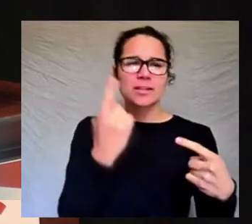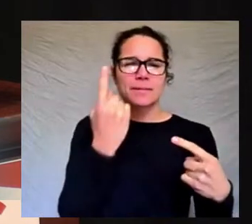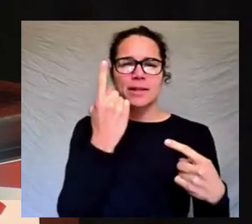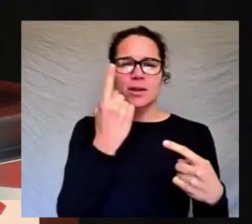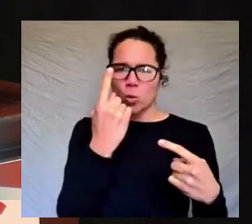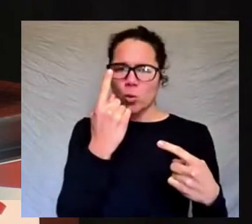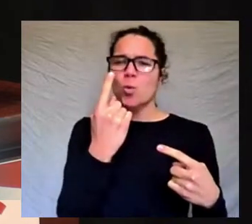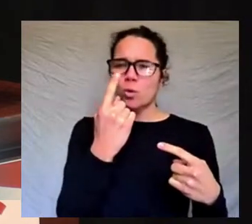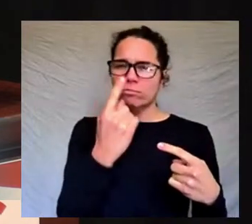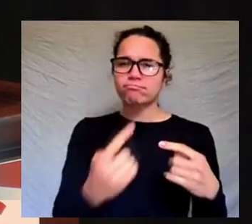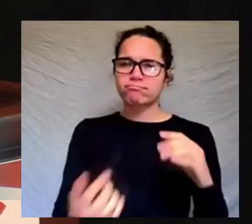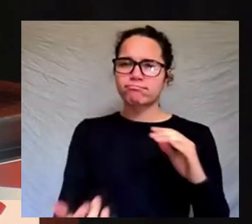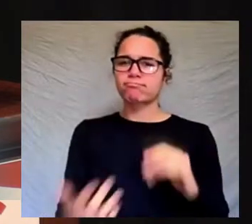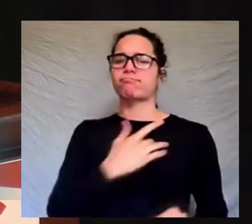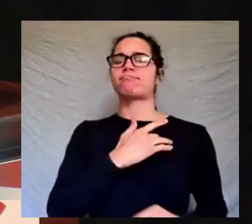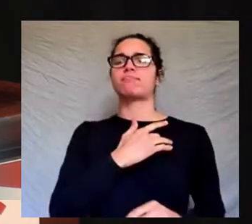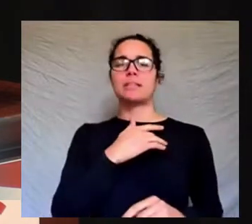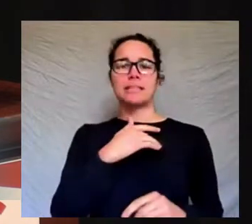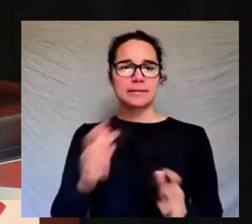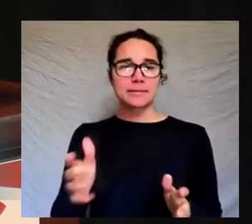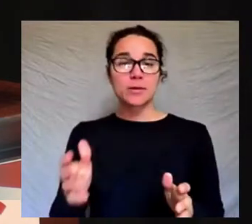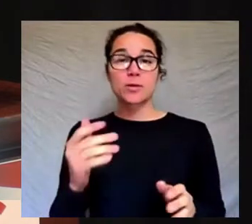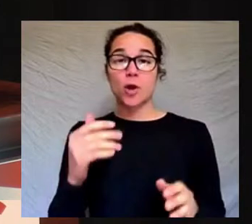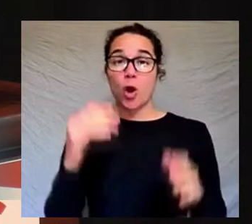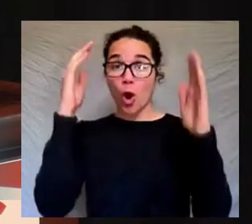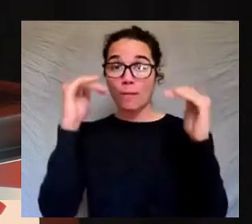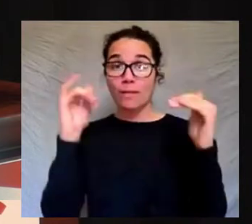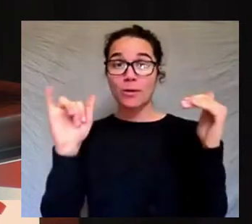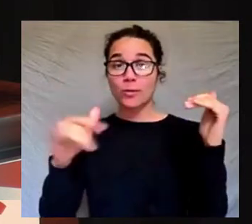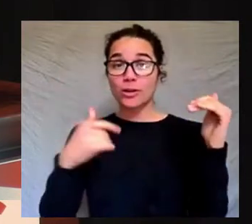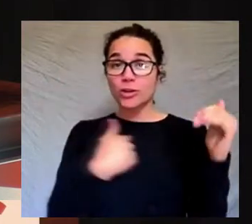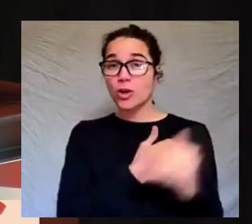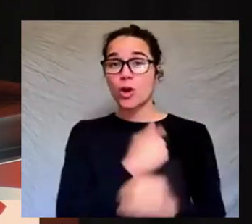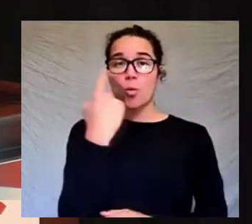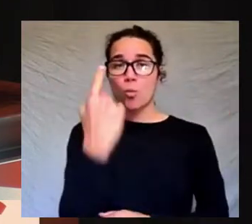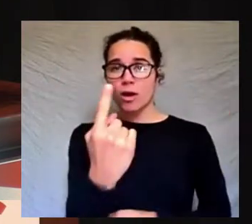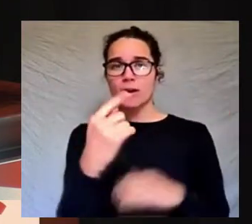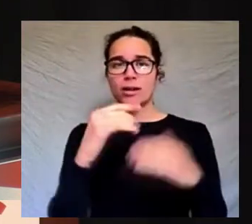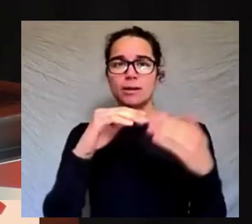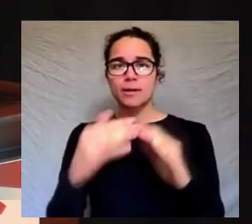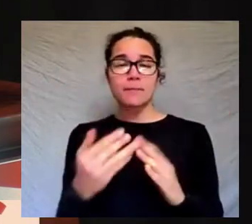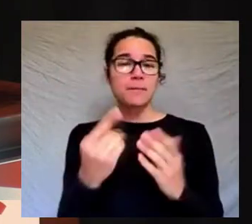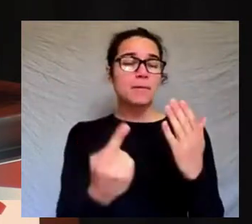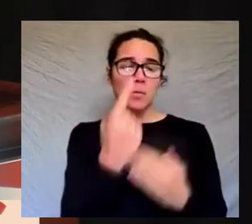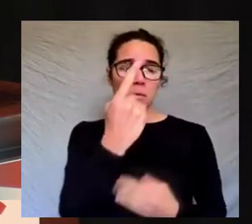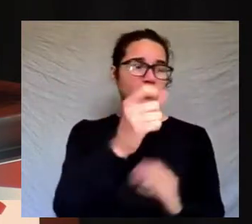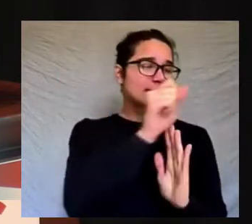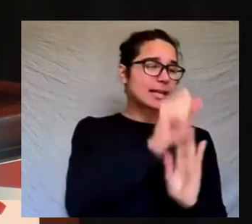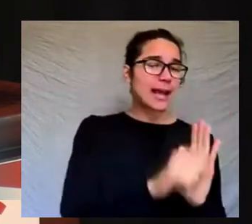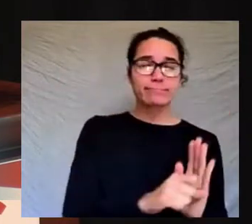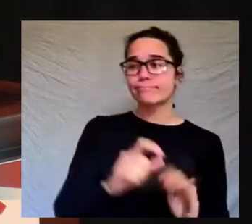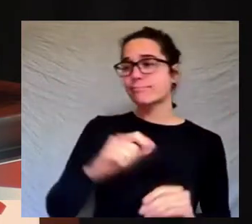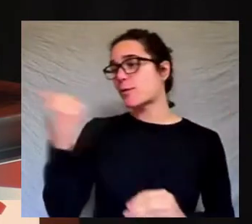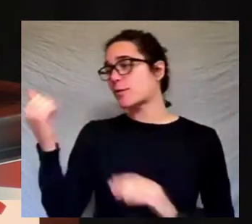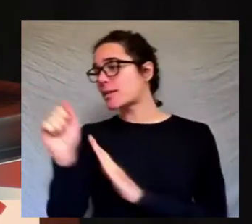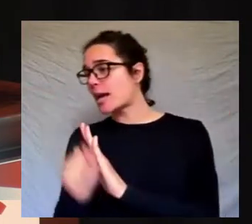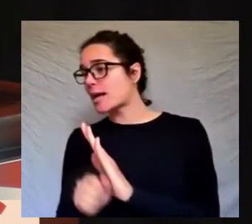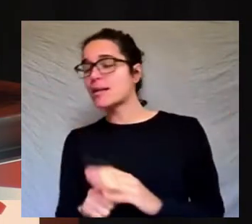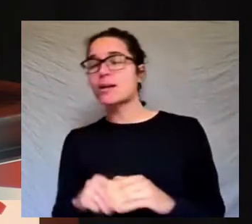we are one community. We may be one locality, one state, but we are one